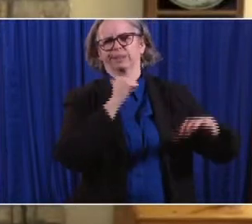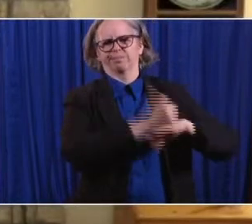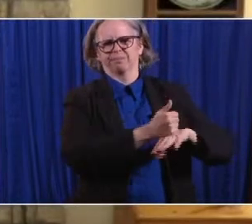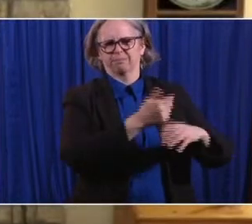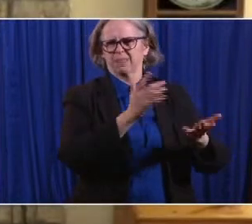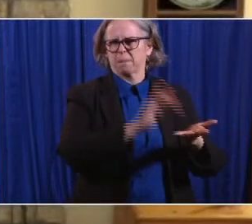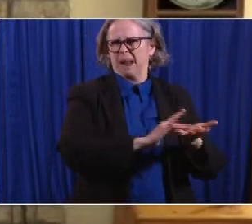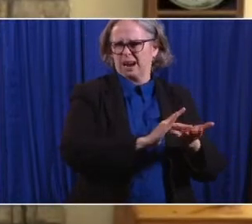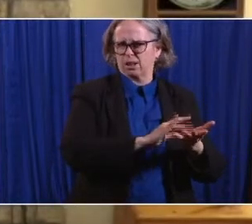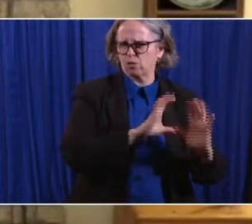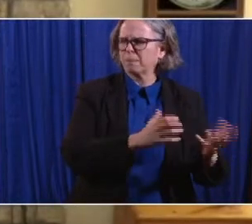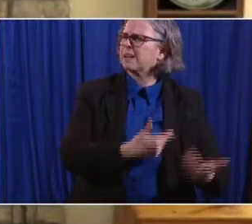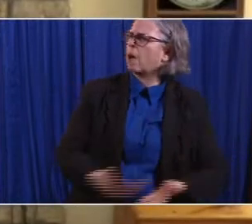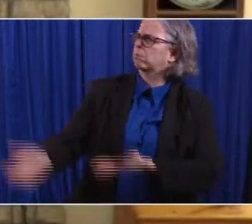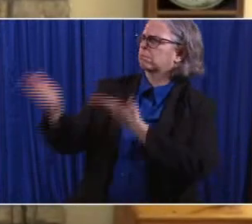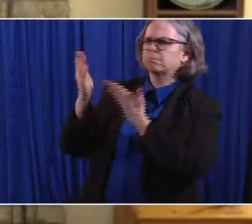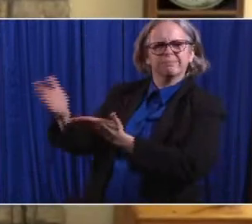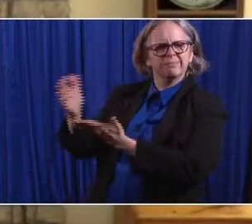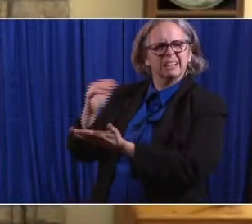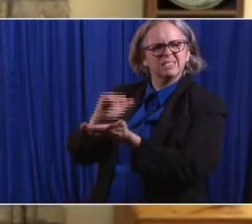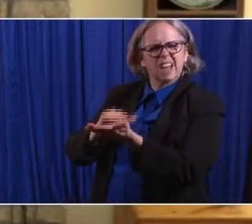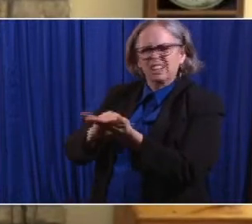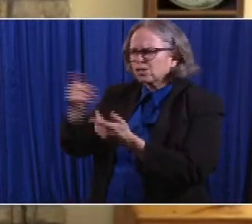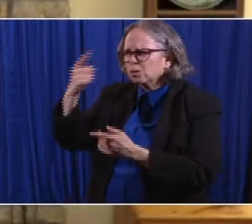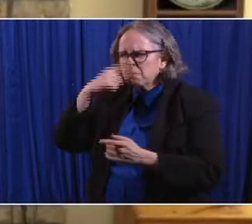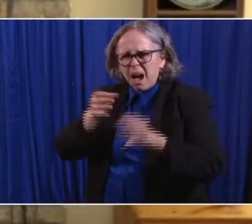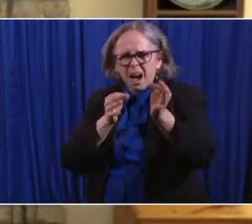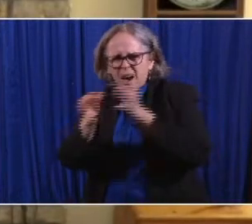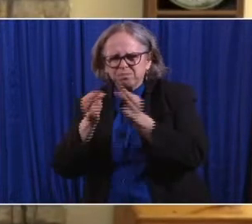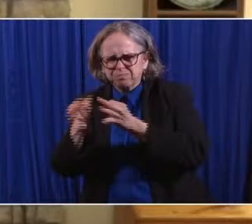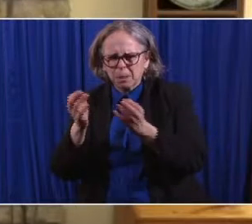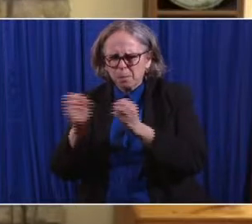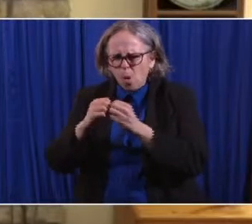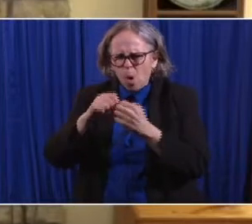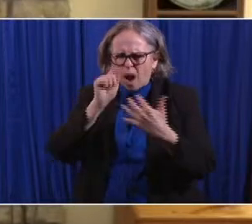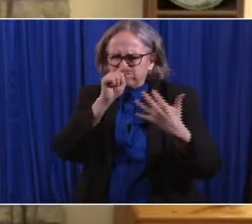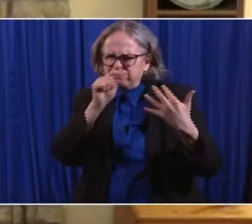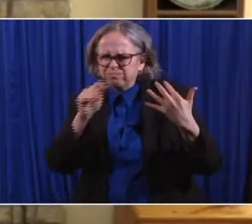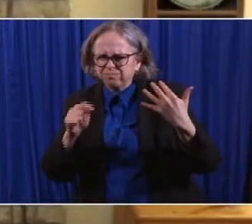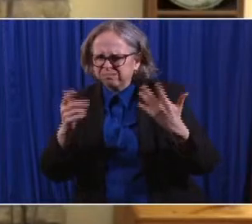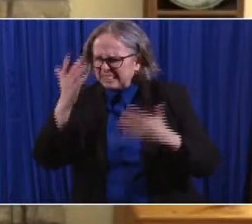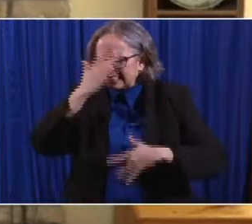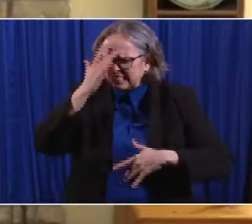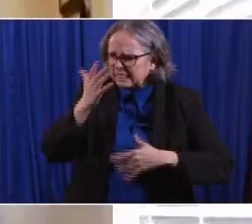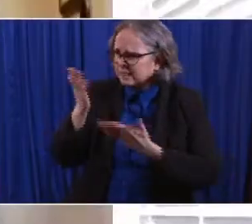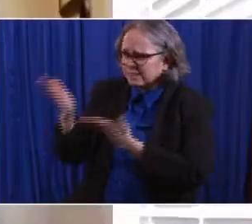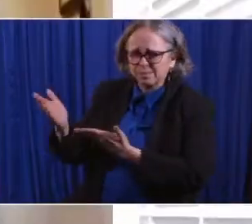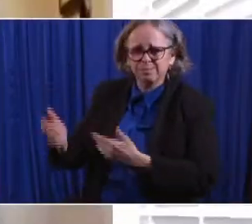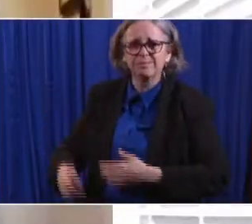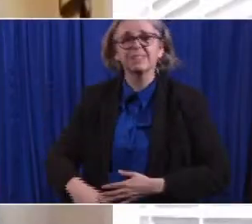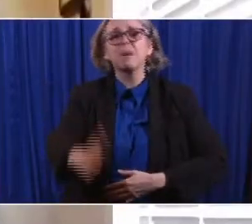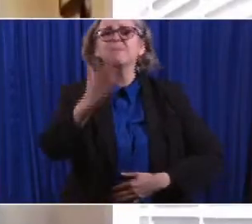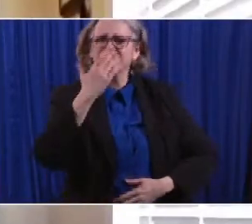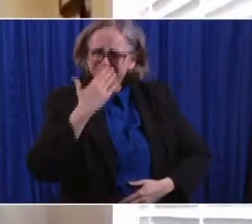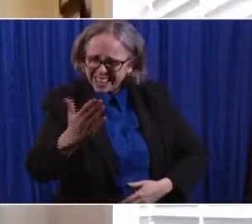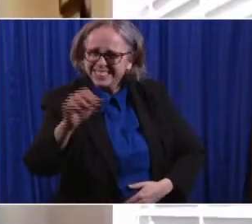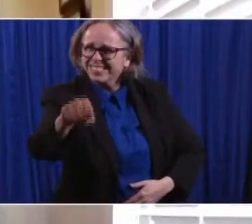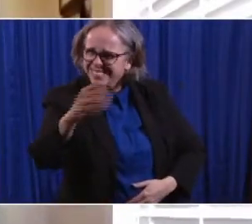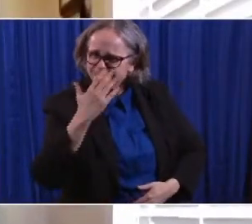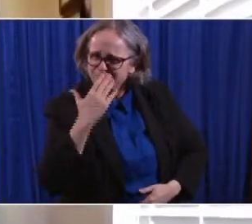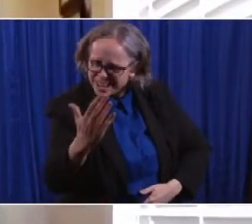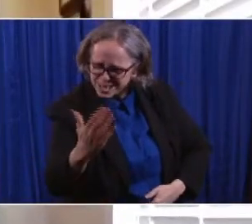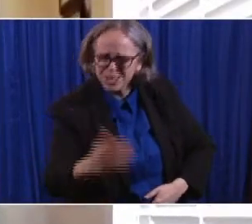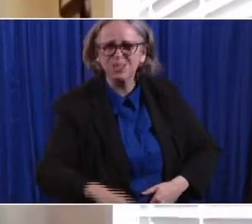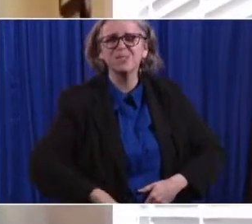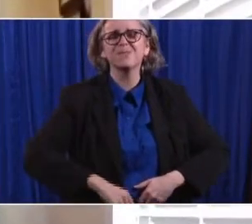it over to you to talk a little bit about these different groups. Well, thank you, Governor. As you